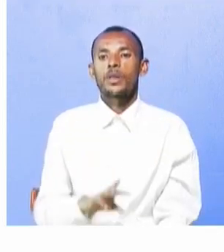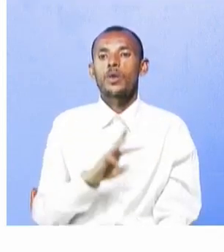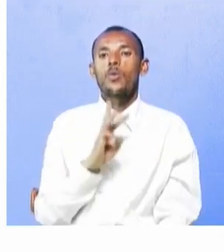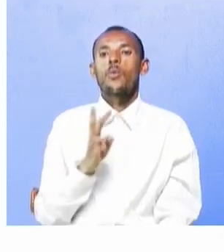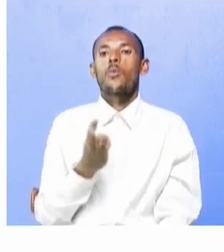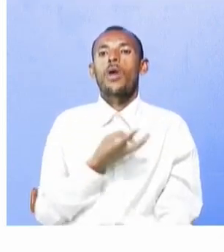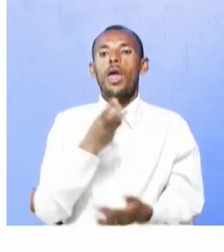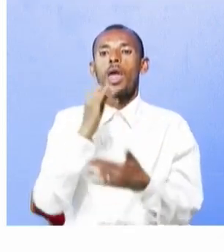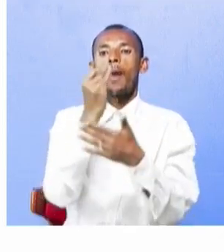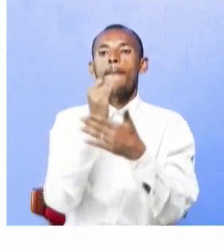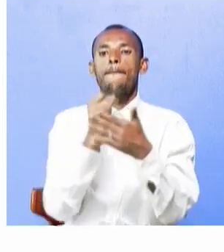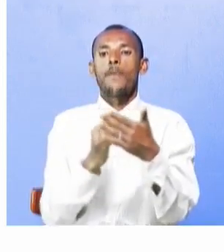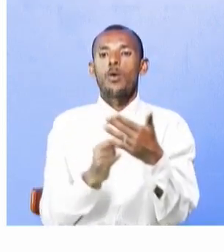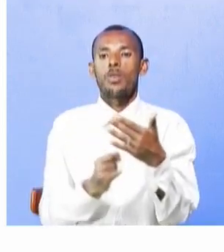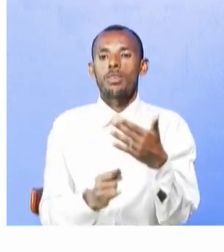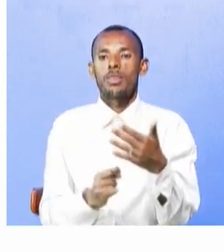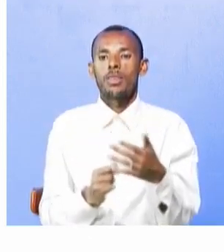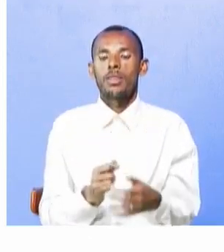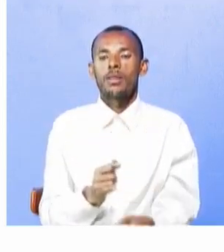plot